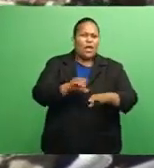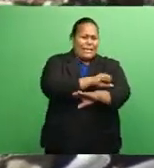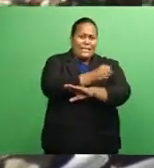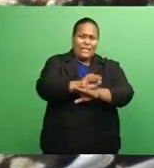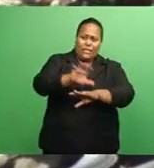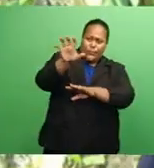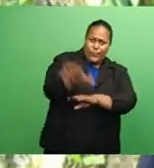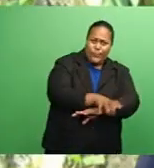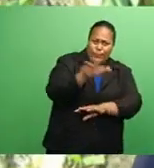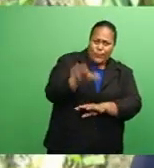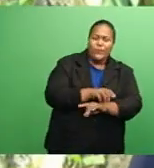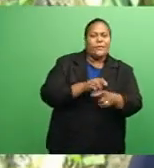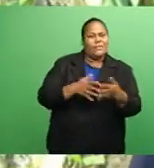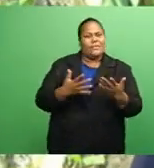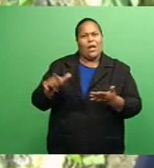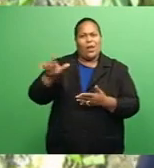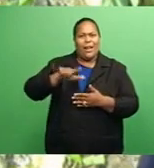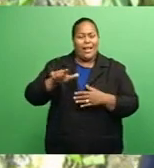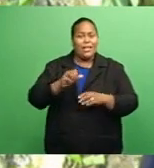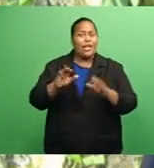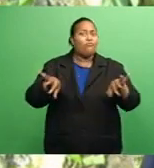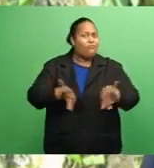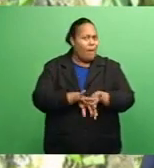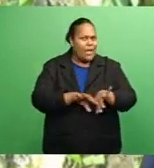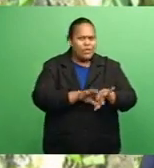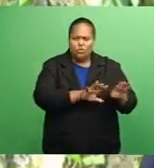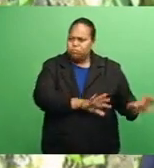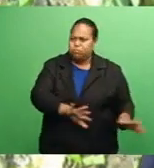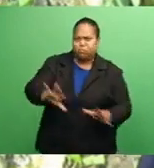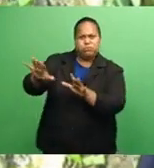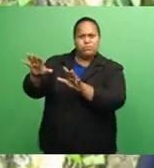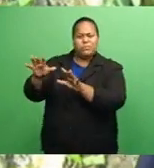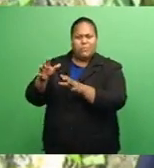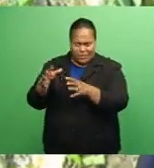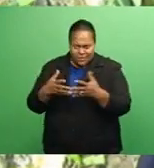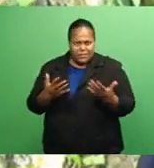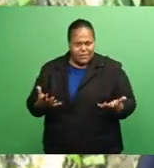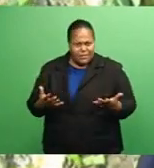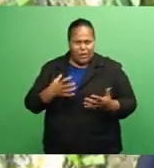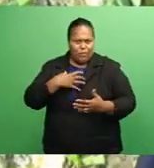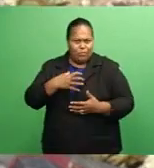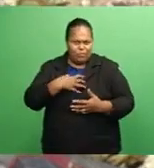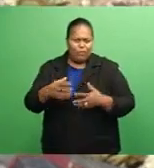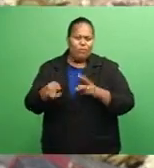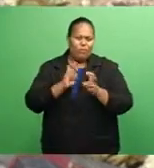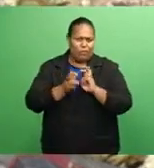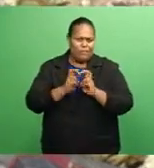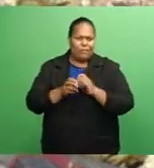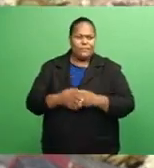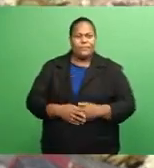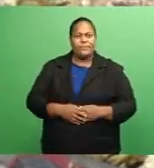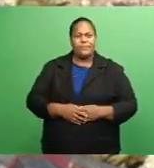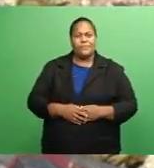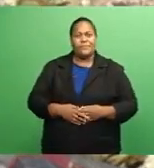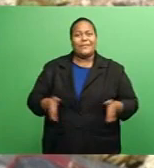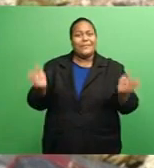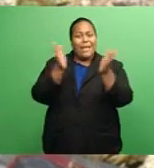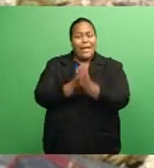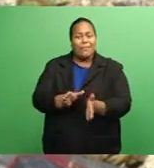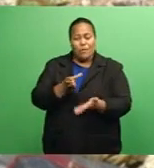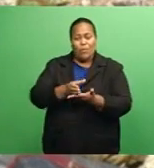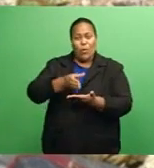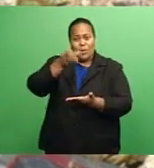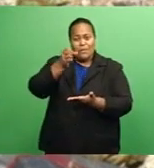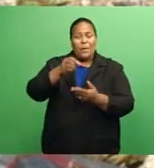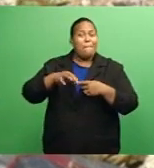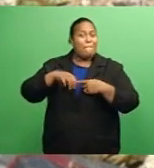during high tide is another problem. We are focusing more on the coastal areas during our communal work. Empty bottles,